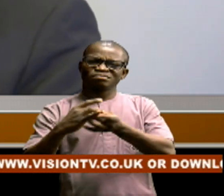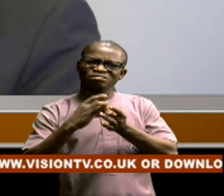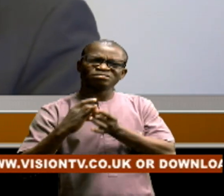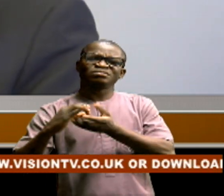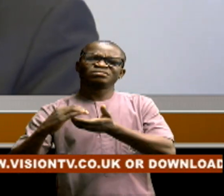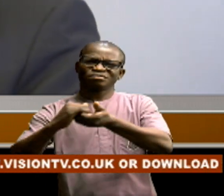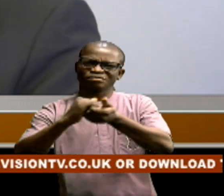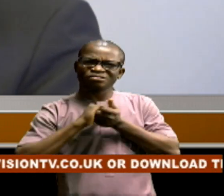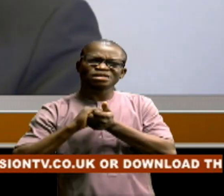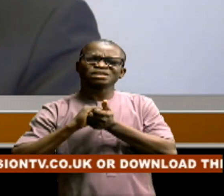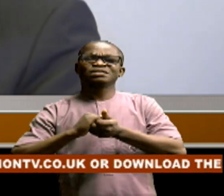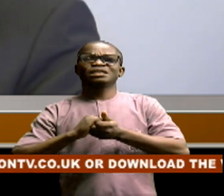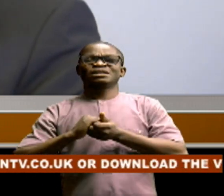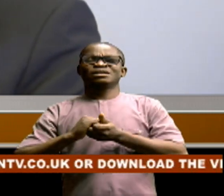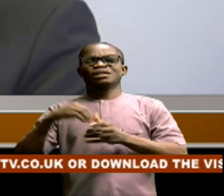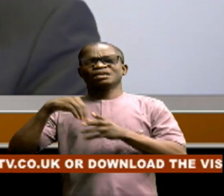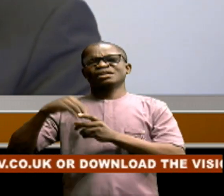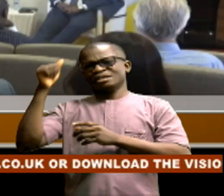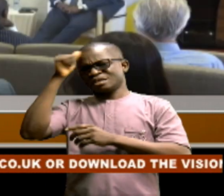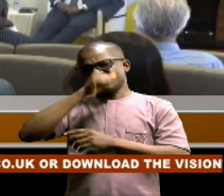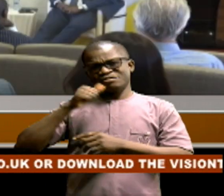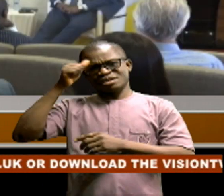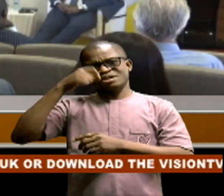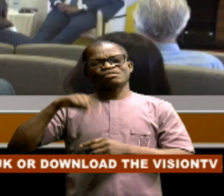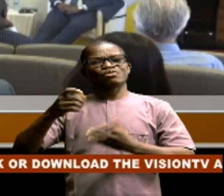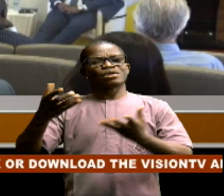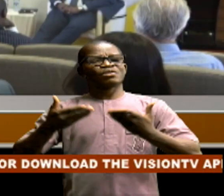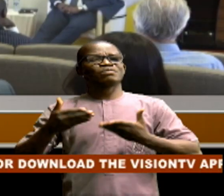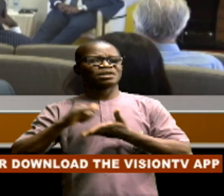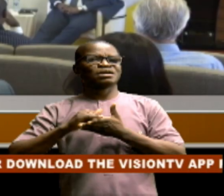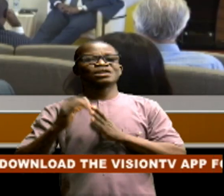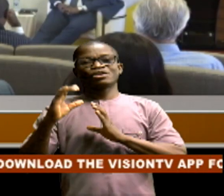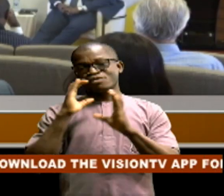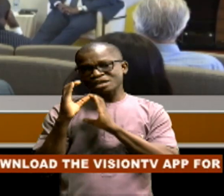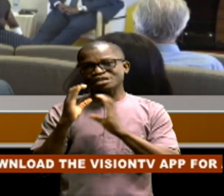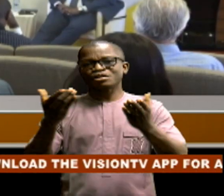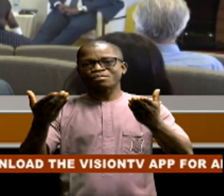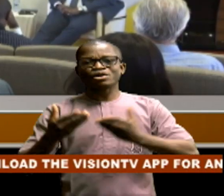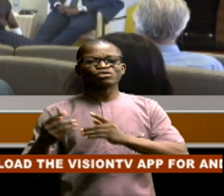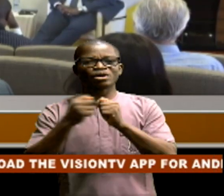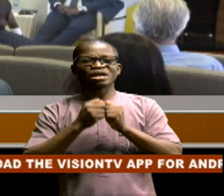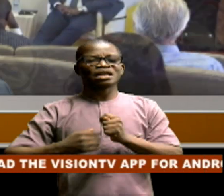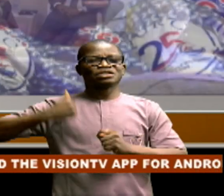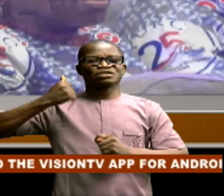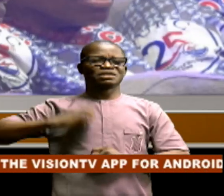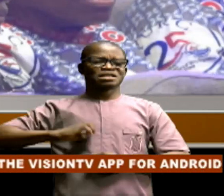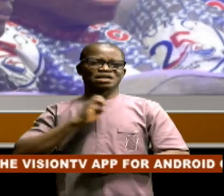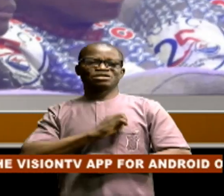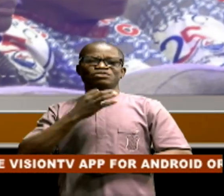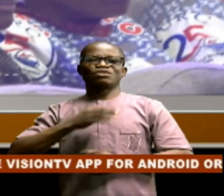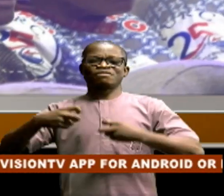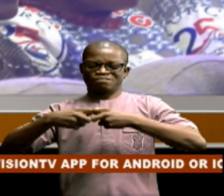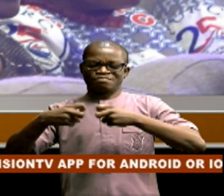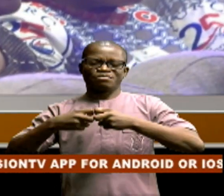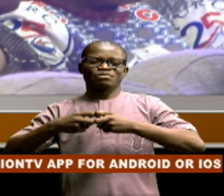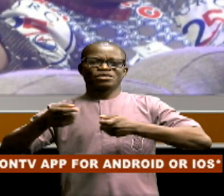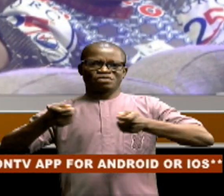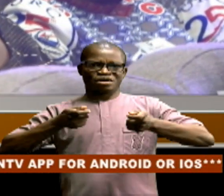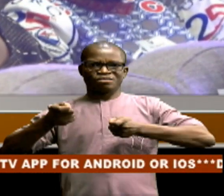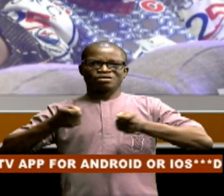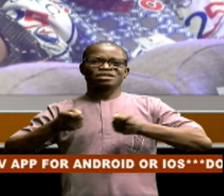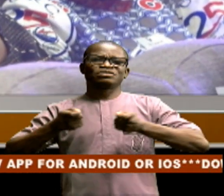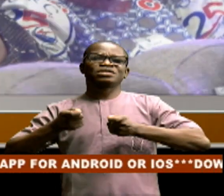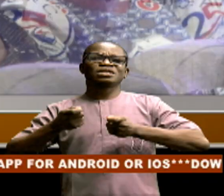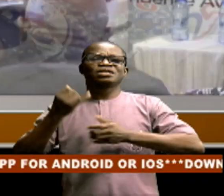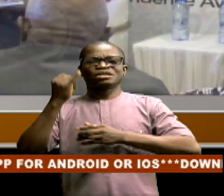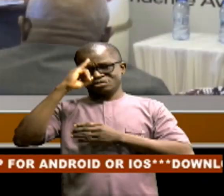the continent, we really need to work on that. The conversation brought together chief executives of the electricity regulatory institutions